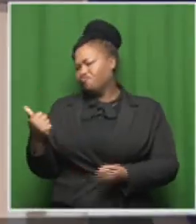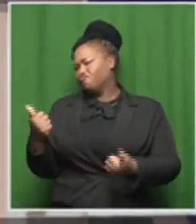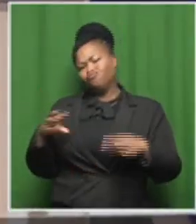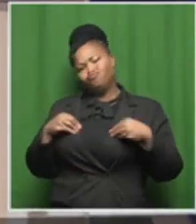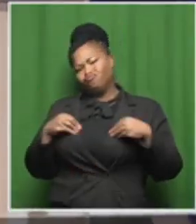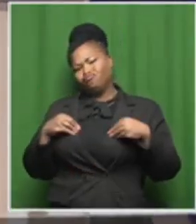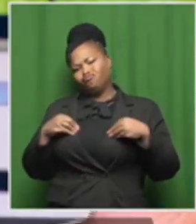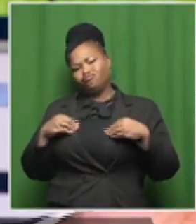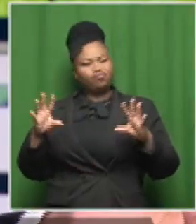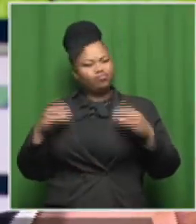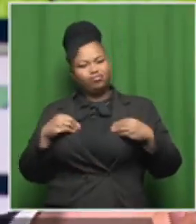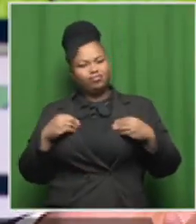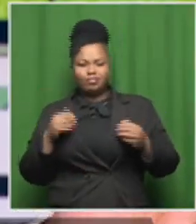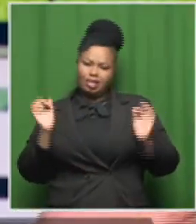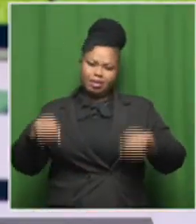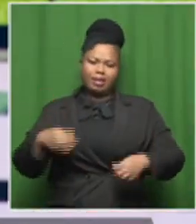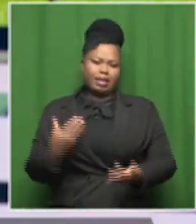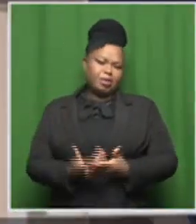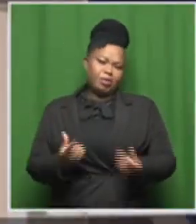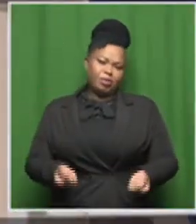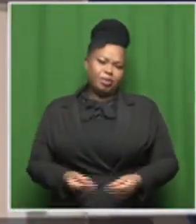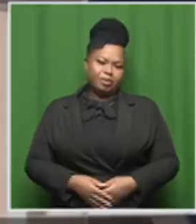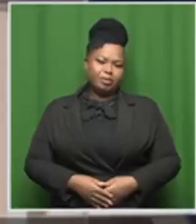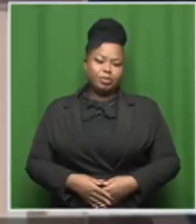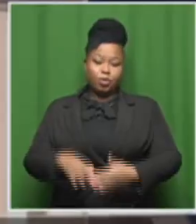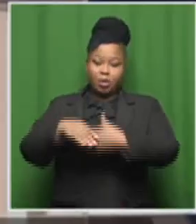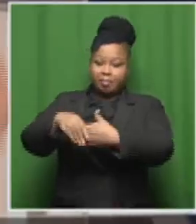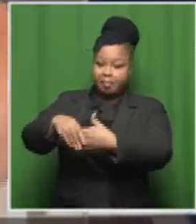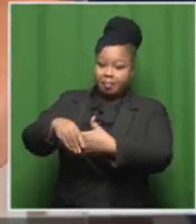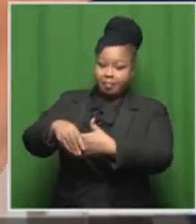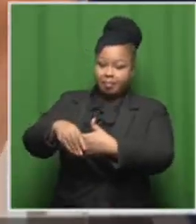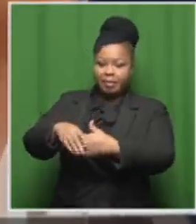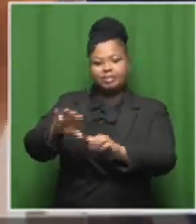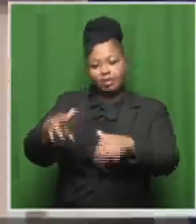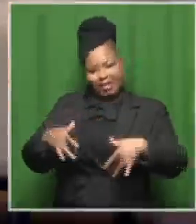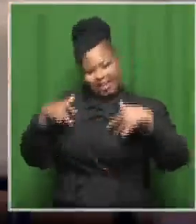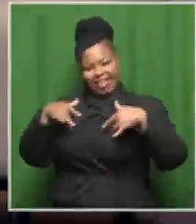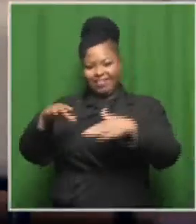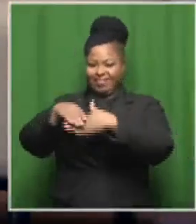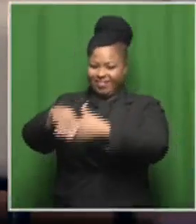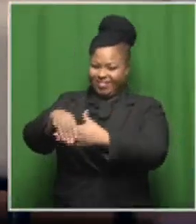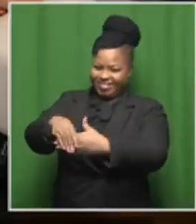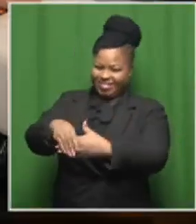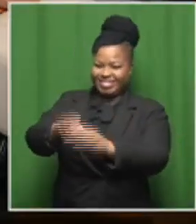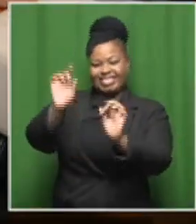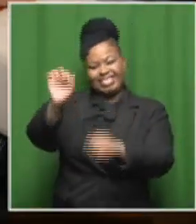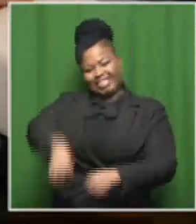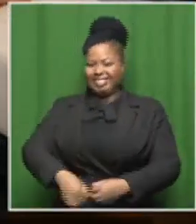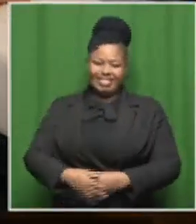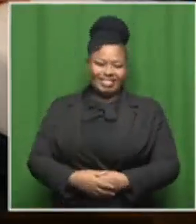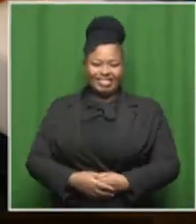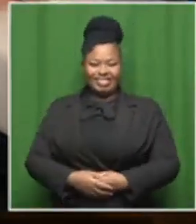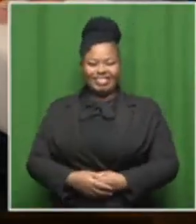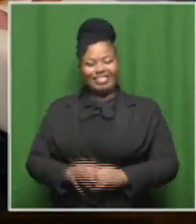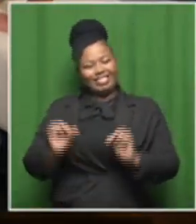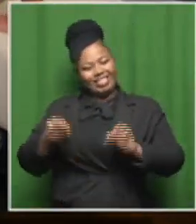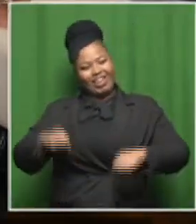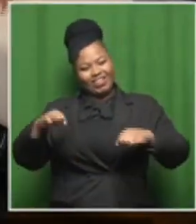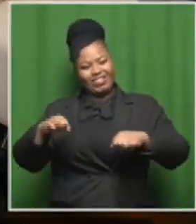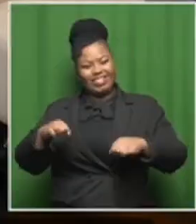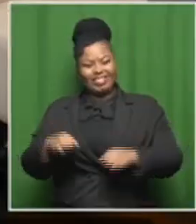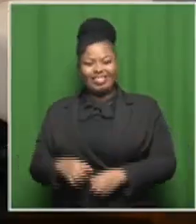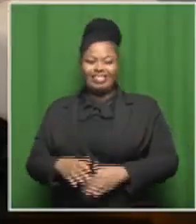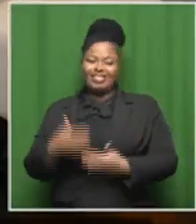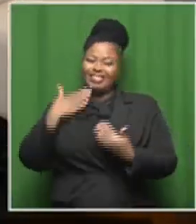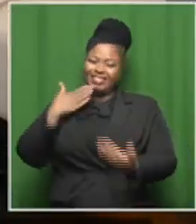happy. I'm happy. I'm happy to do it. Well, are we shaking on this, or what are we doing? Let's do that live on air. There we go. 100%. There